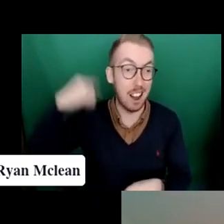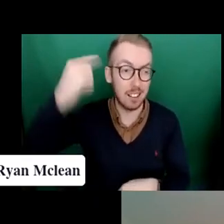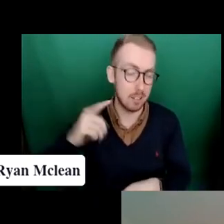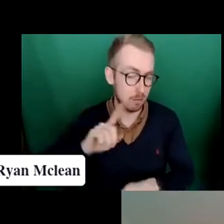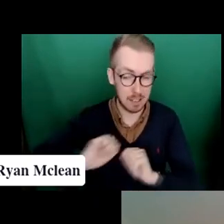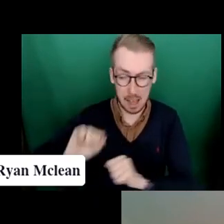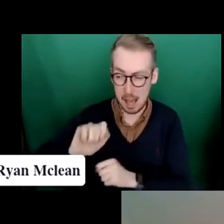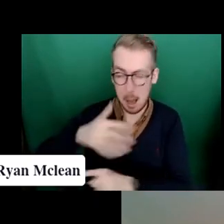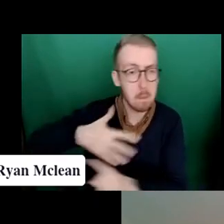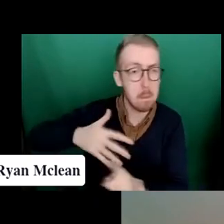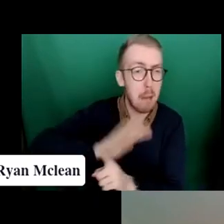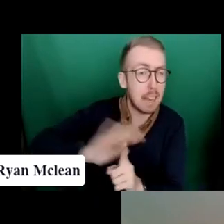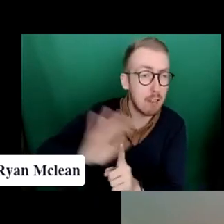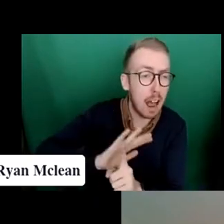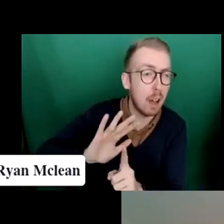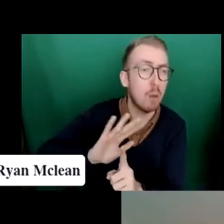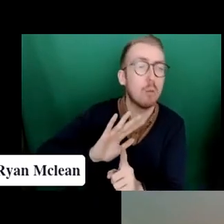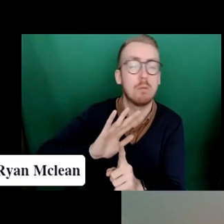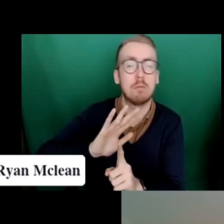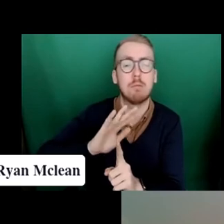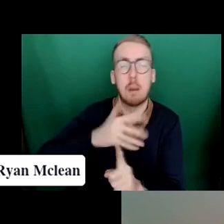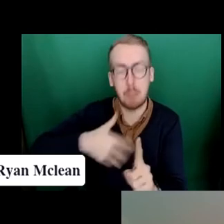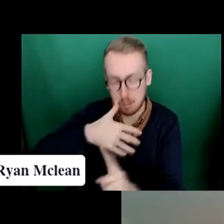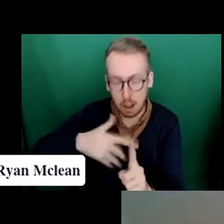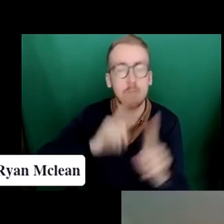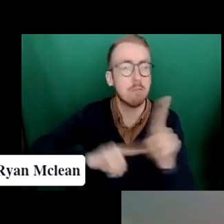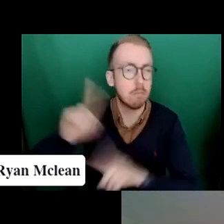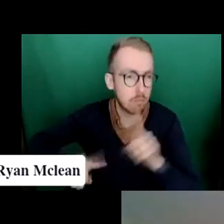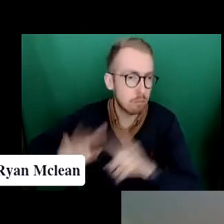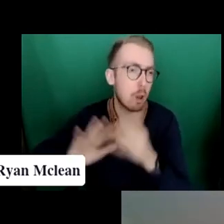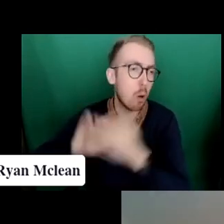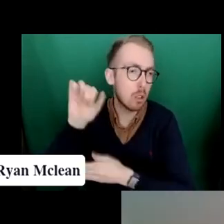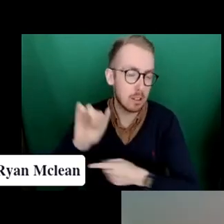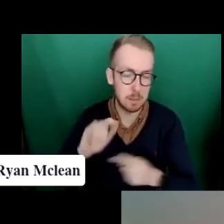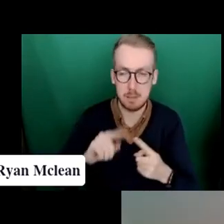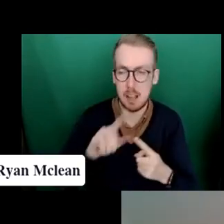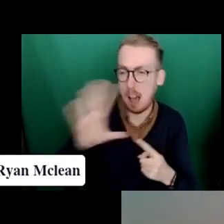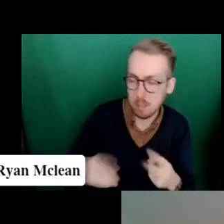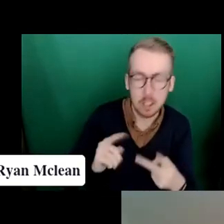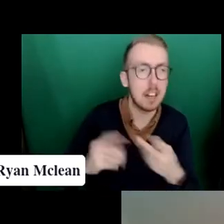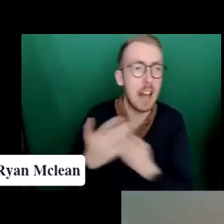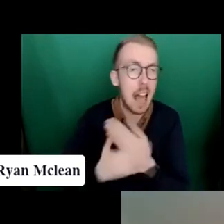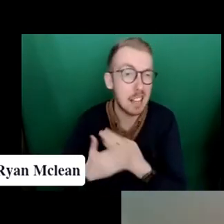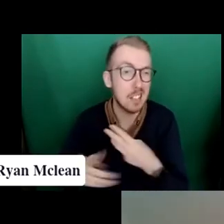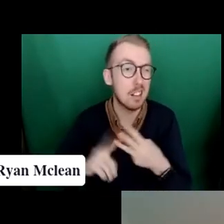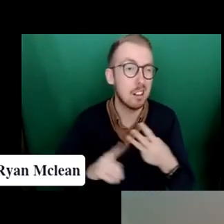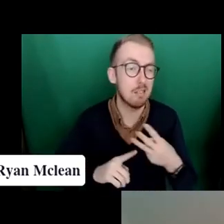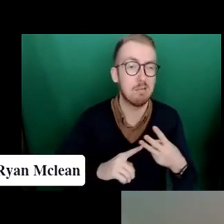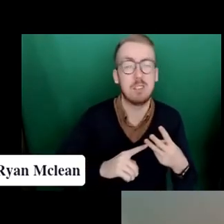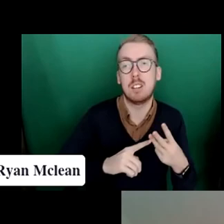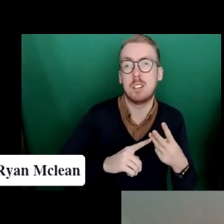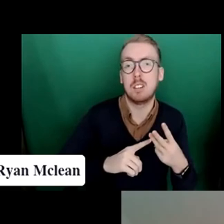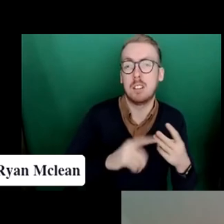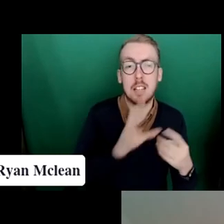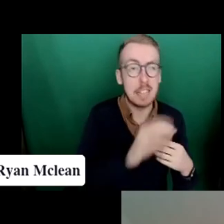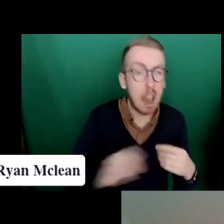cultural backgrounds, and actually how that culture, you know, whether that's Africa, Asia, Caribbean, how that feeds into the success of